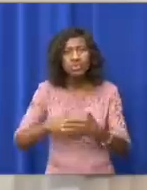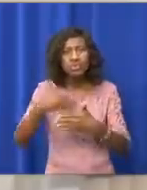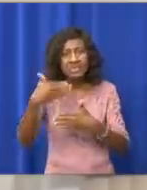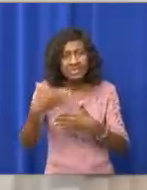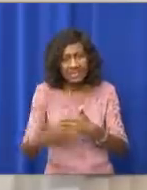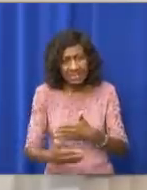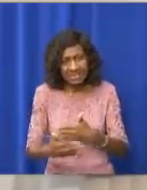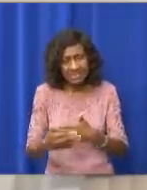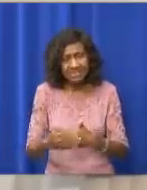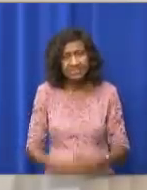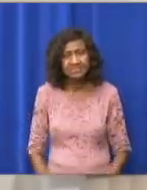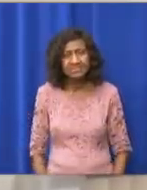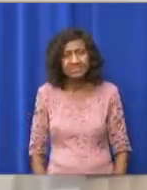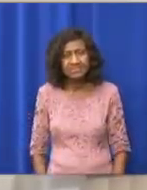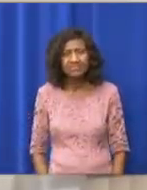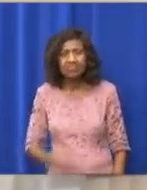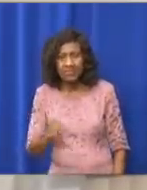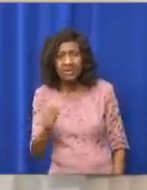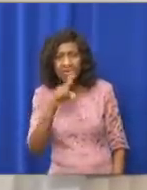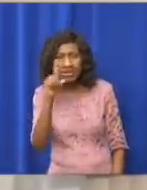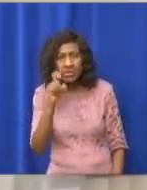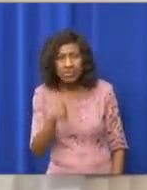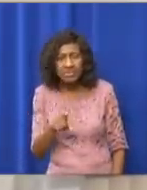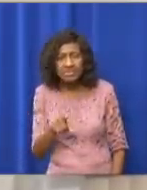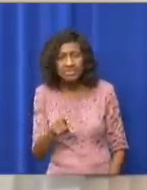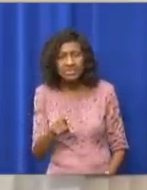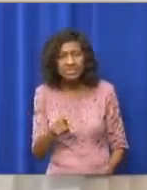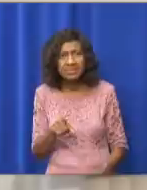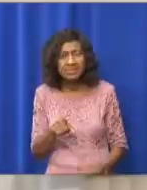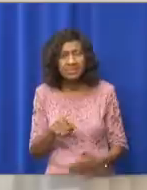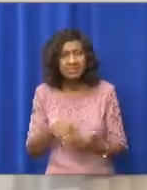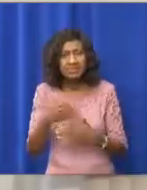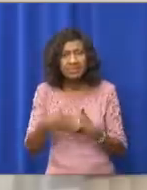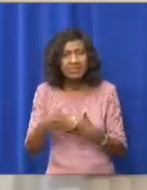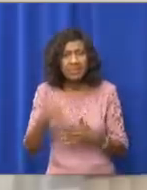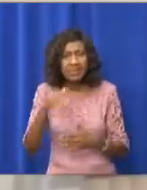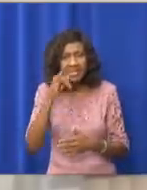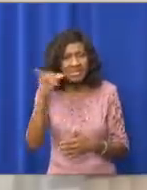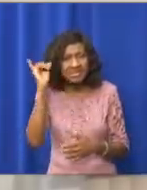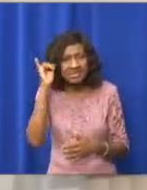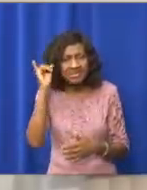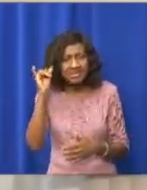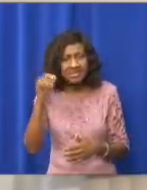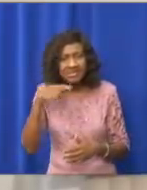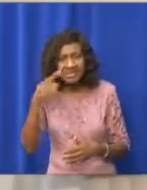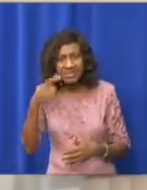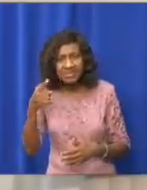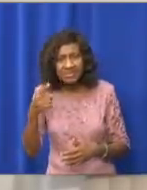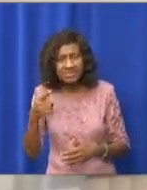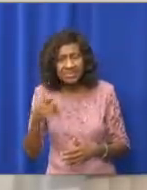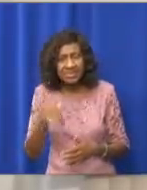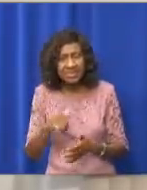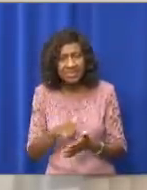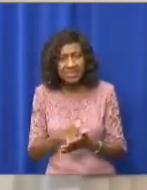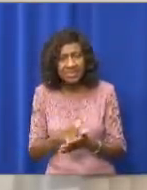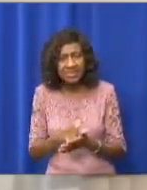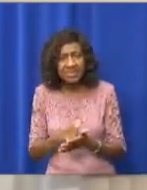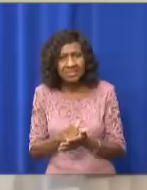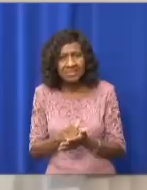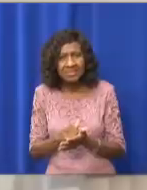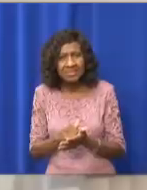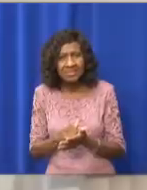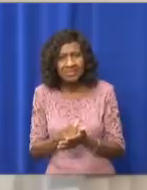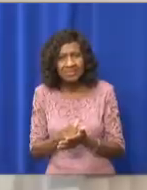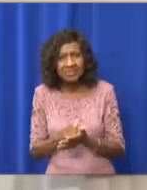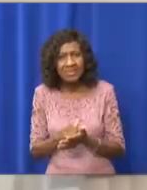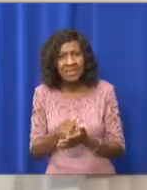Okay, thank you, Dr. Lee. One final question. Following yesterday's announcement with 6 positive cases coming out of those at the